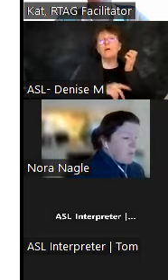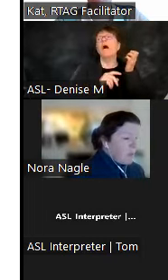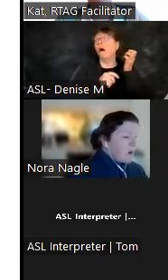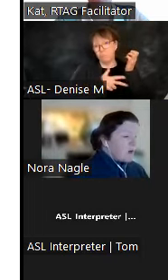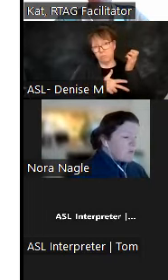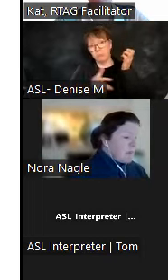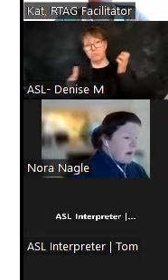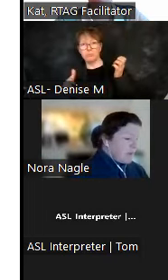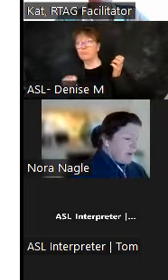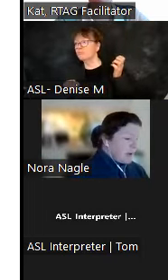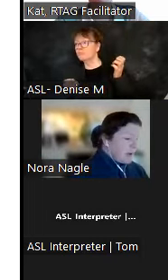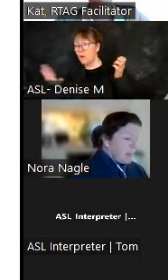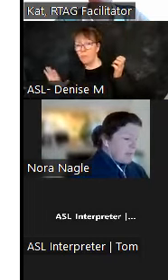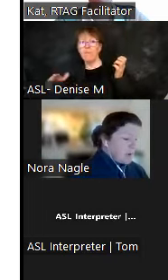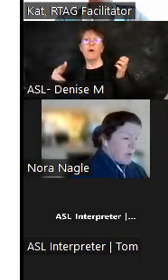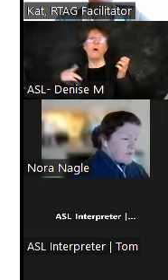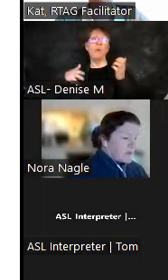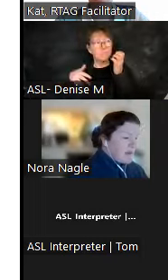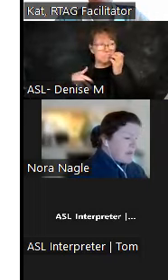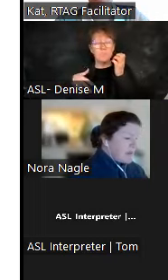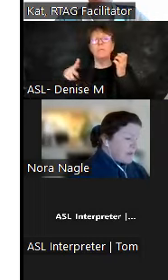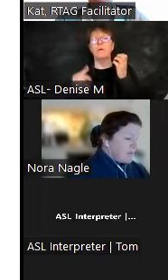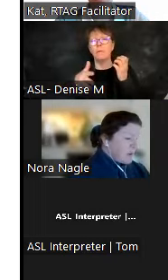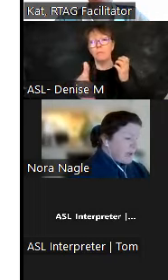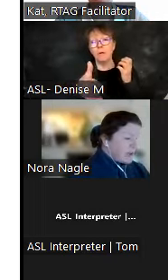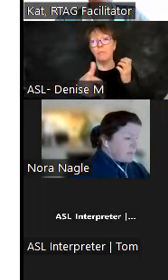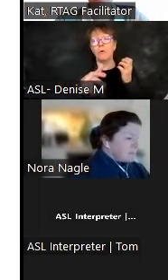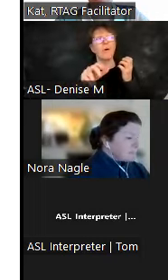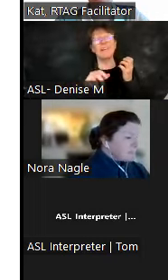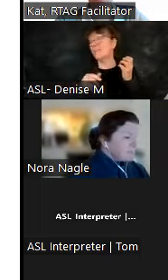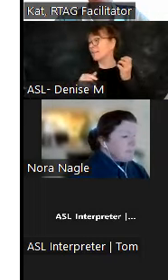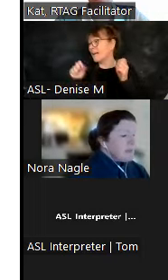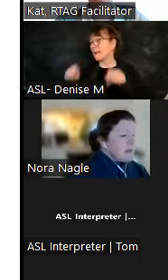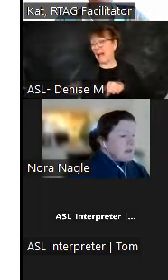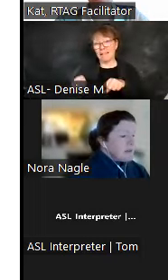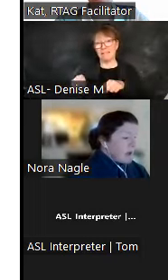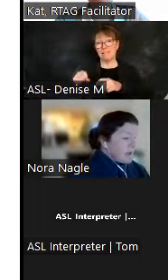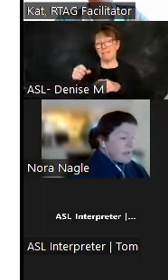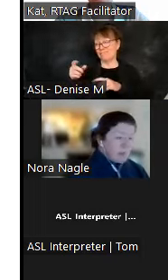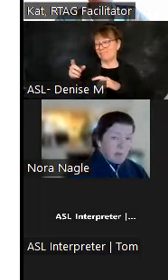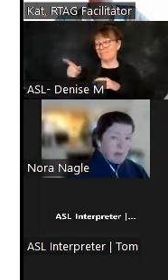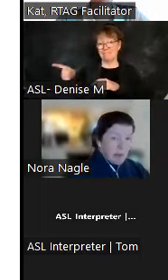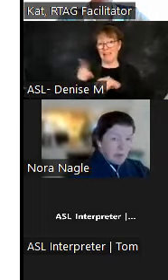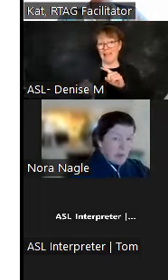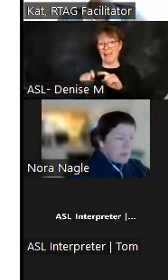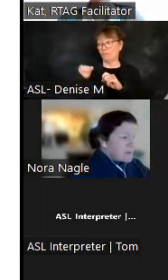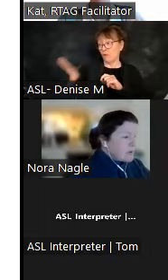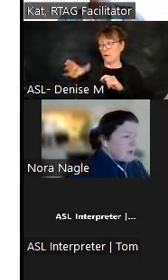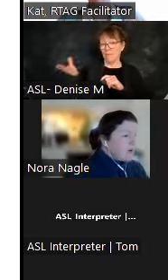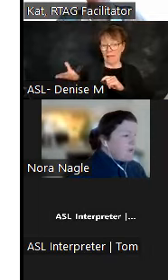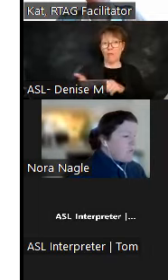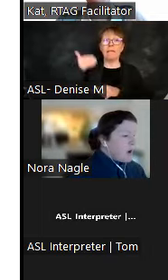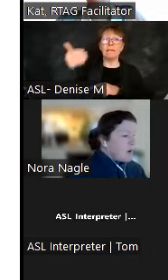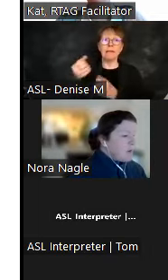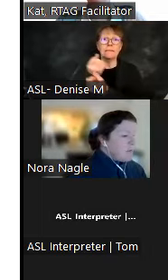drop-off or drop off a rider upon request at the next safe location. The ride subcommittee, by the way, is